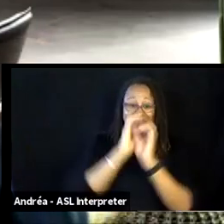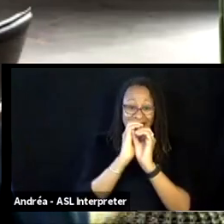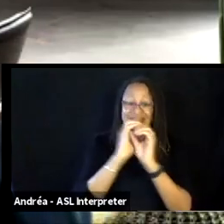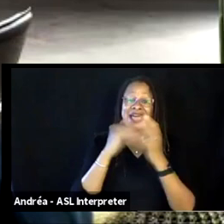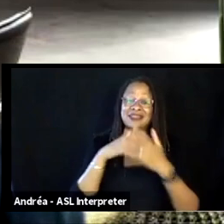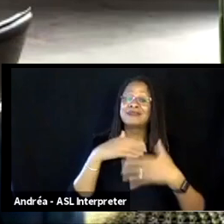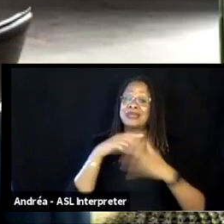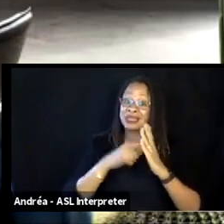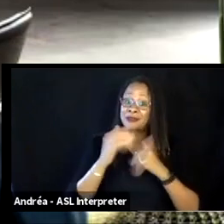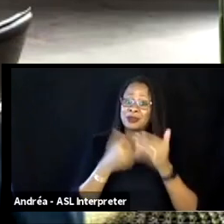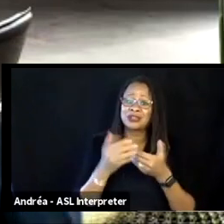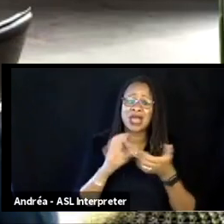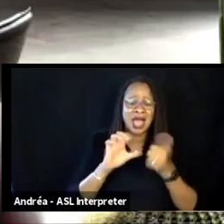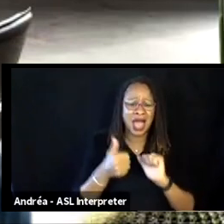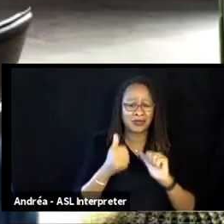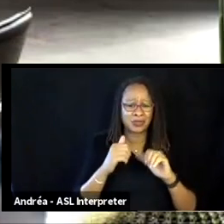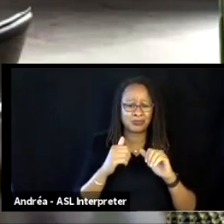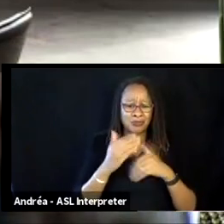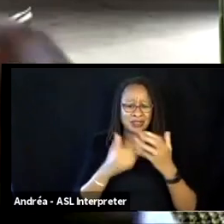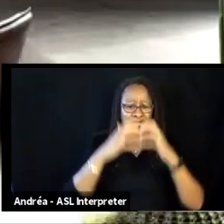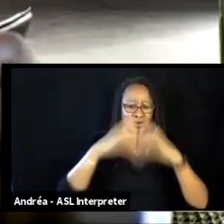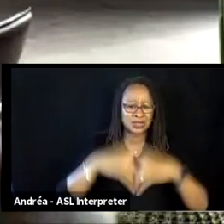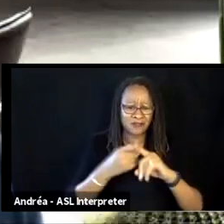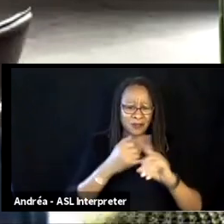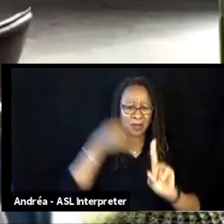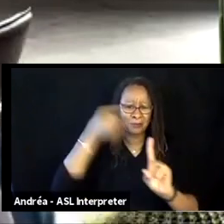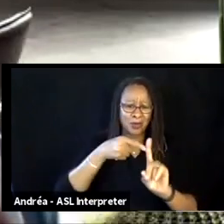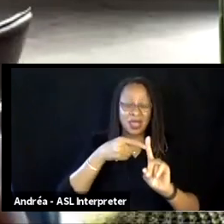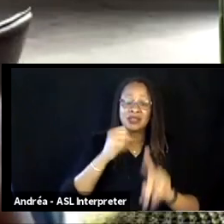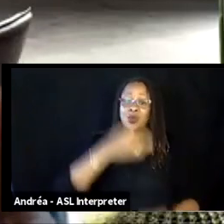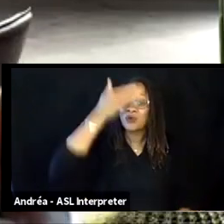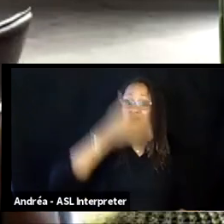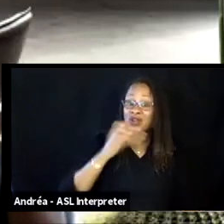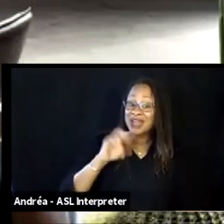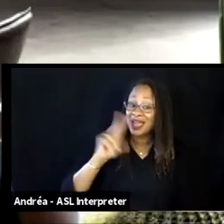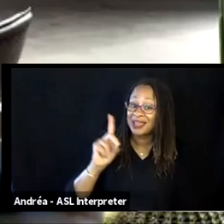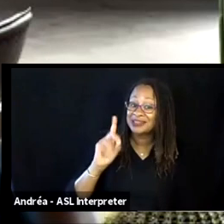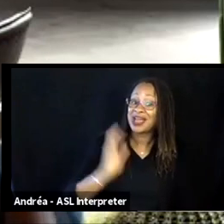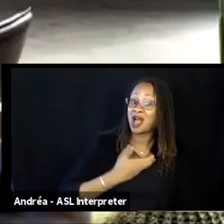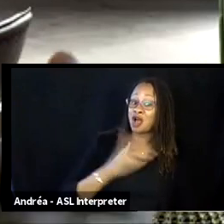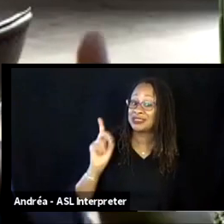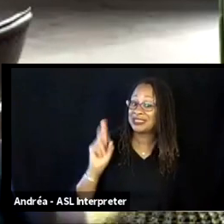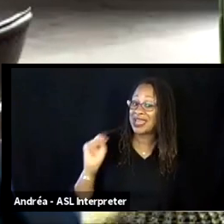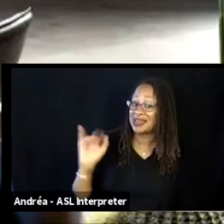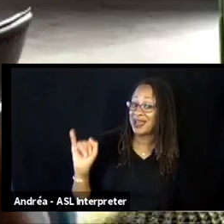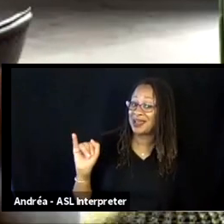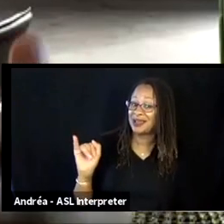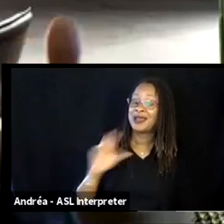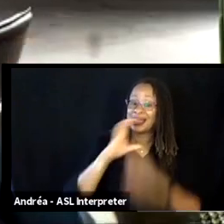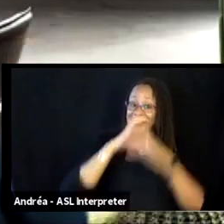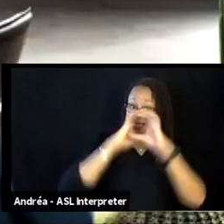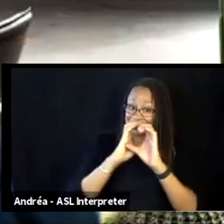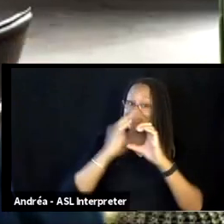process, how might the process break down from there? So we're front-ending our D&I lenses and our